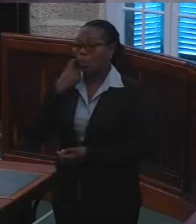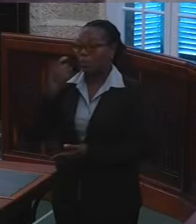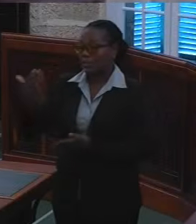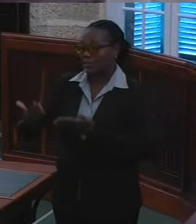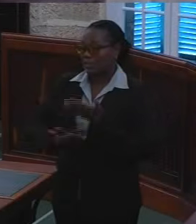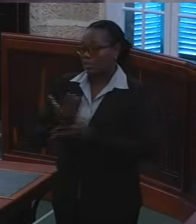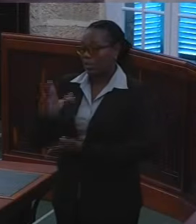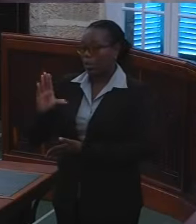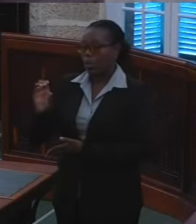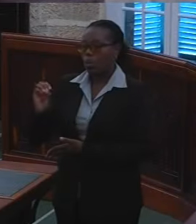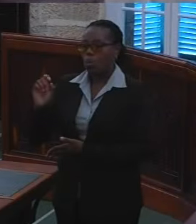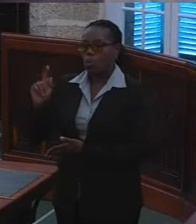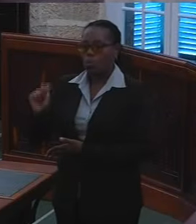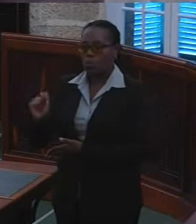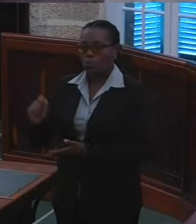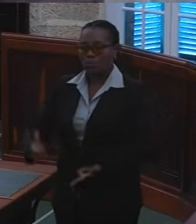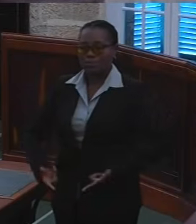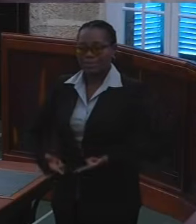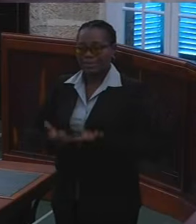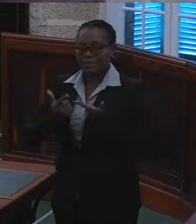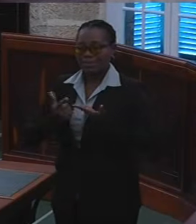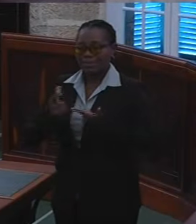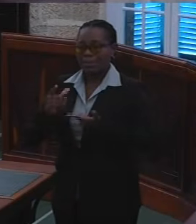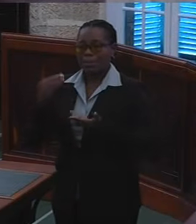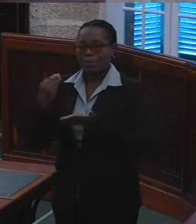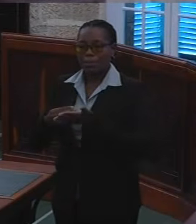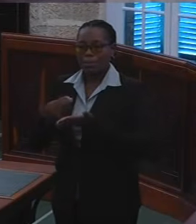of living cash credit,